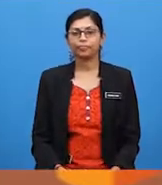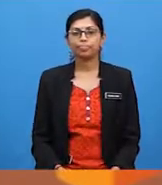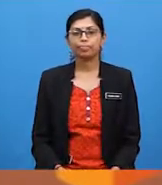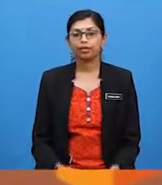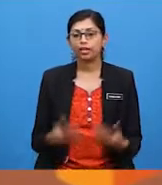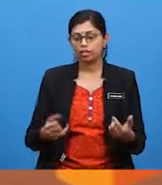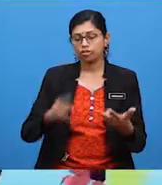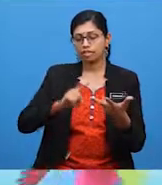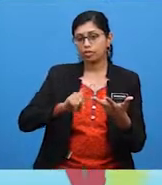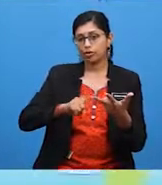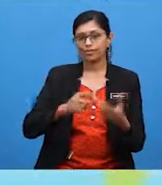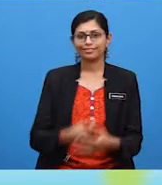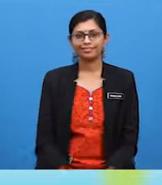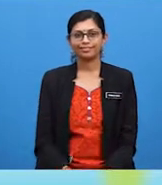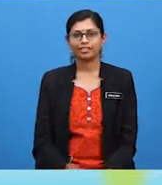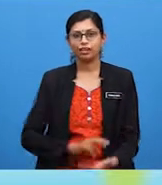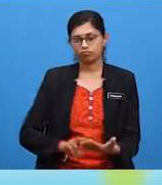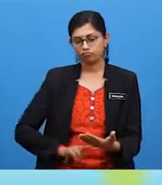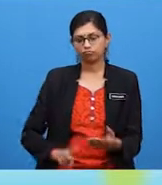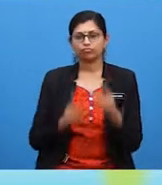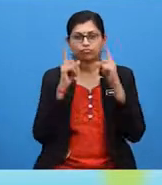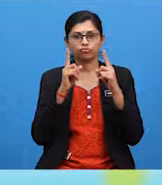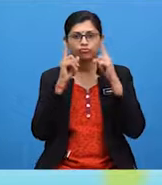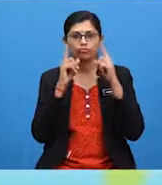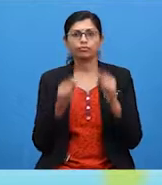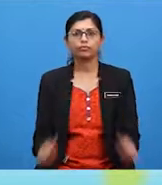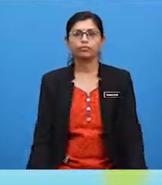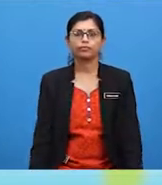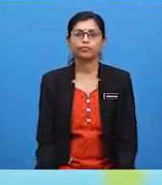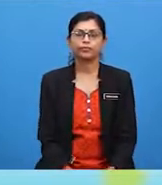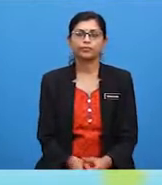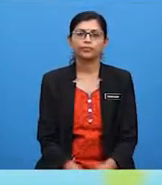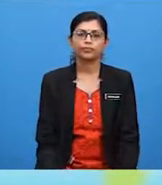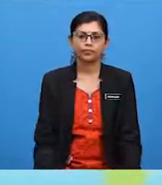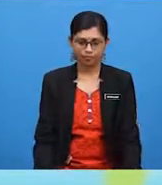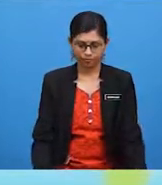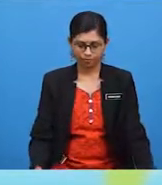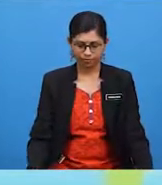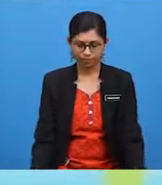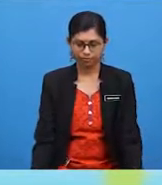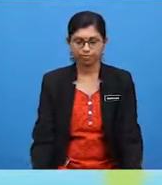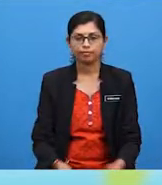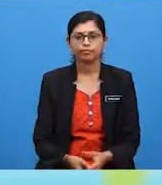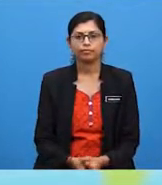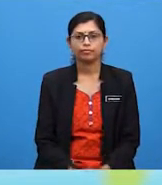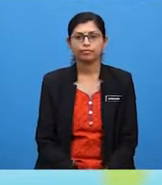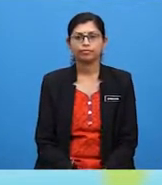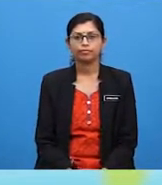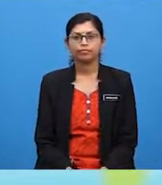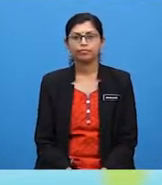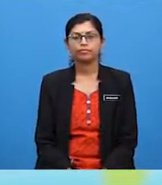Situation 3. You and your brother want to buy a birthday present for your mother.